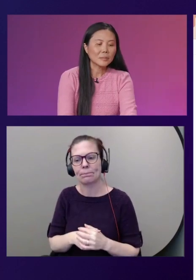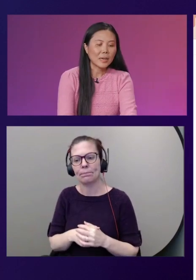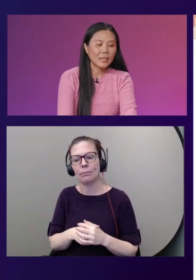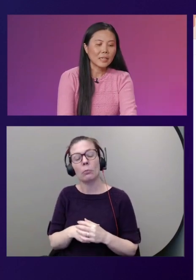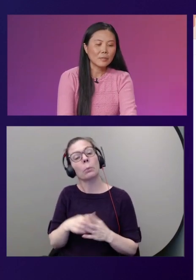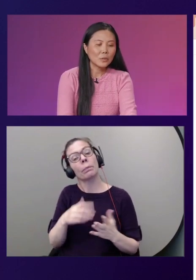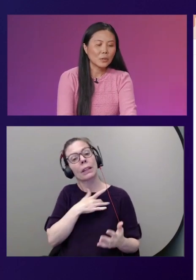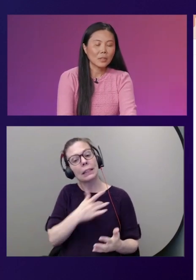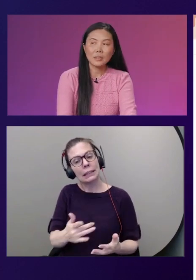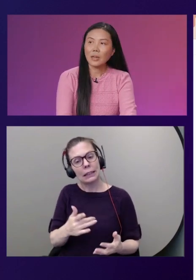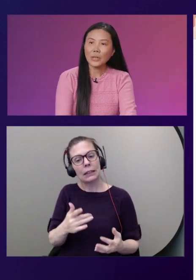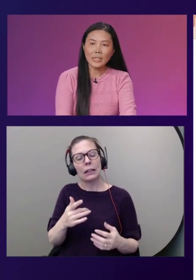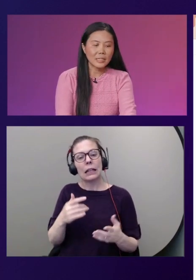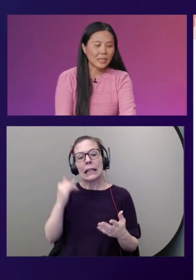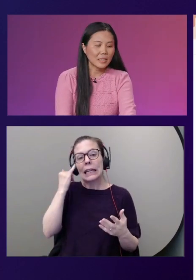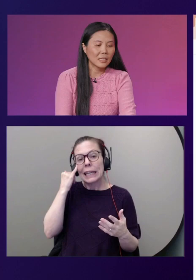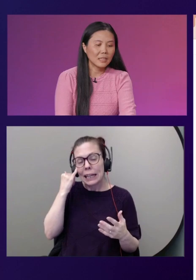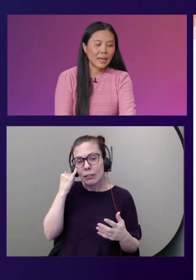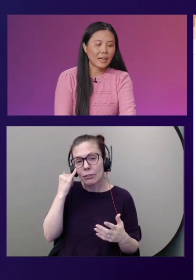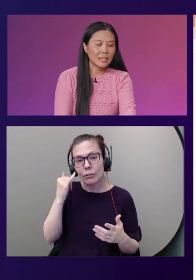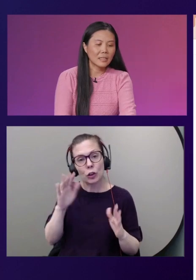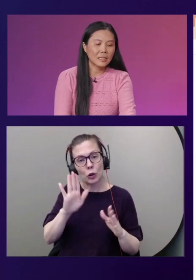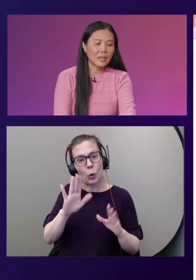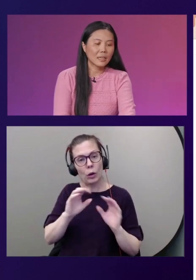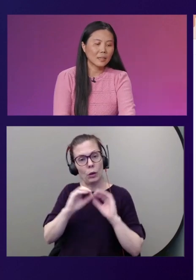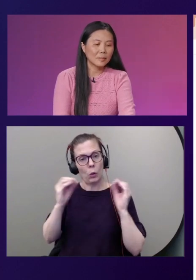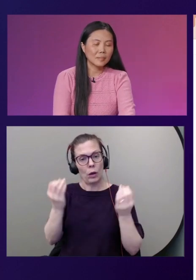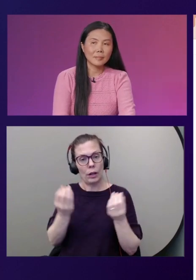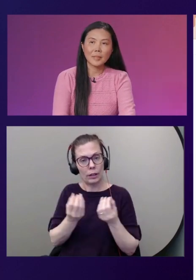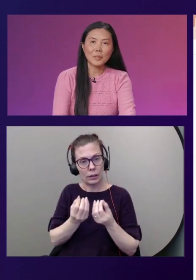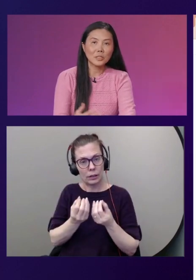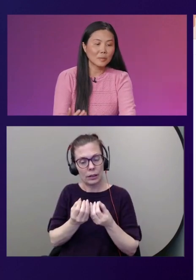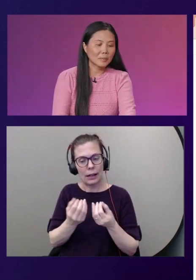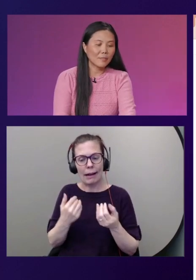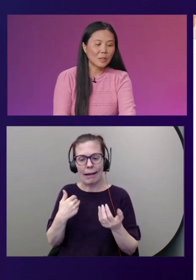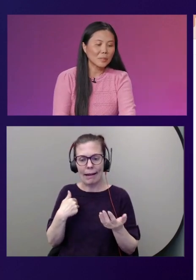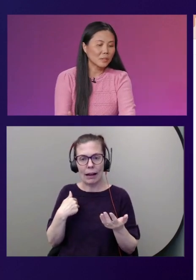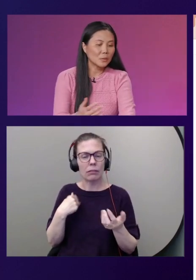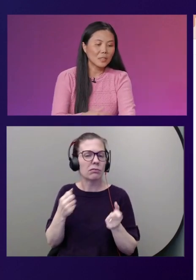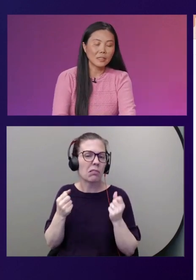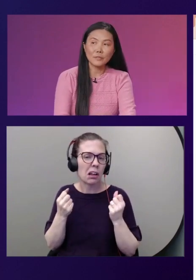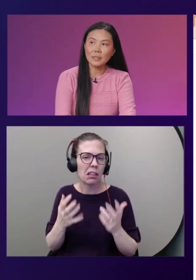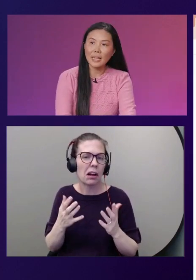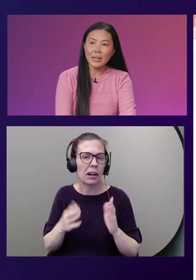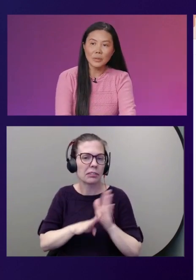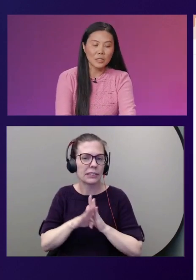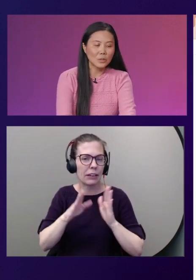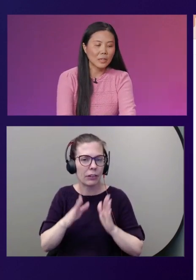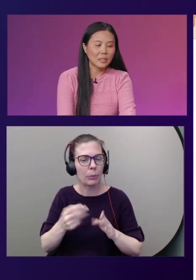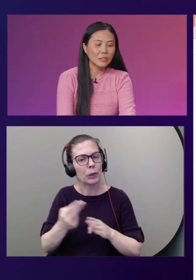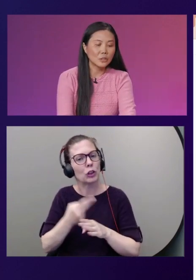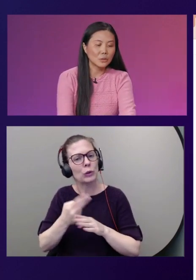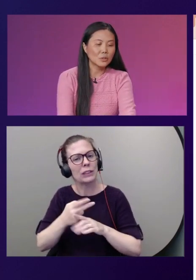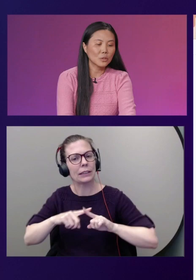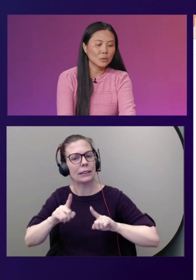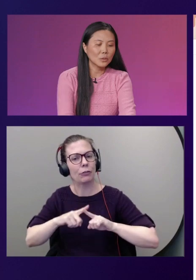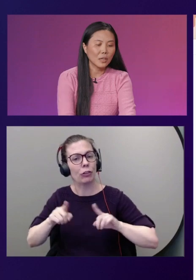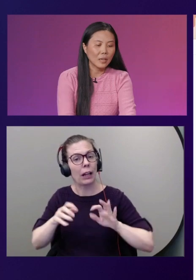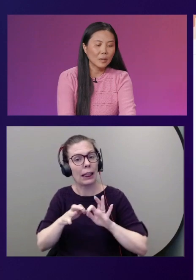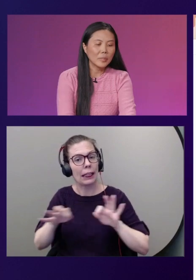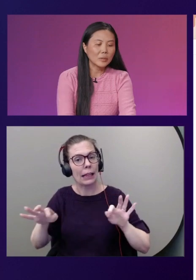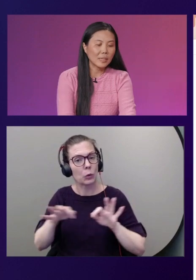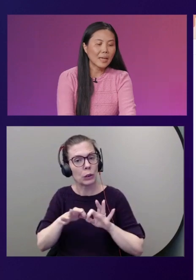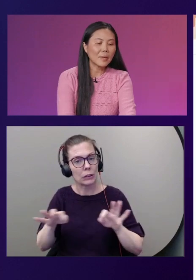Typically, right, if your organization has a bunch of developers using different language, you can choose